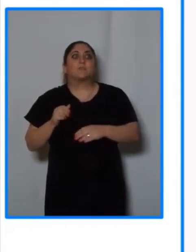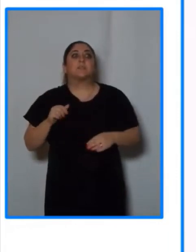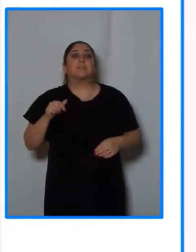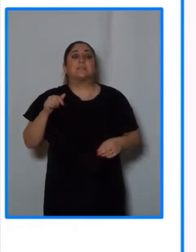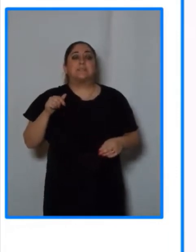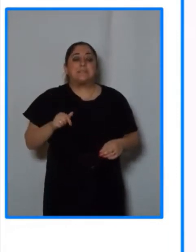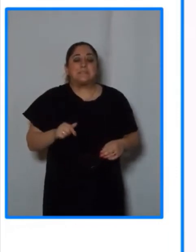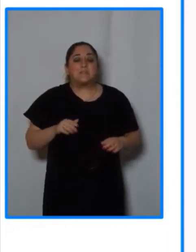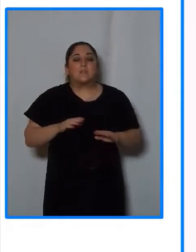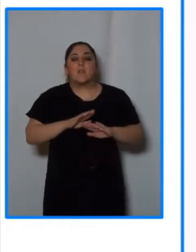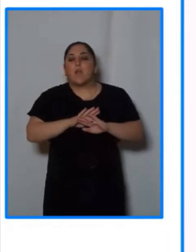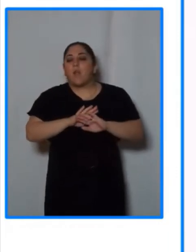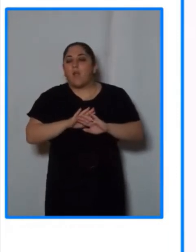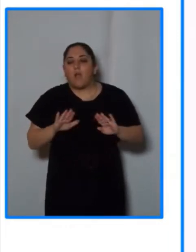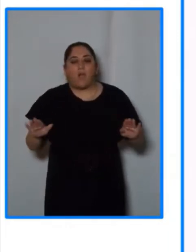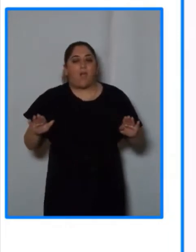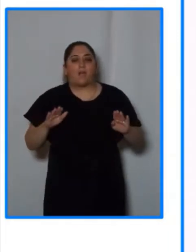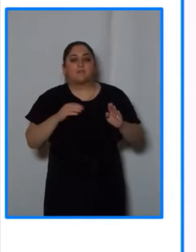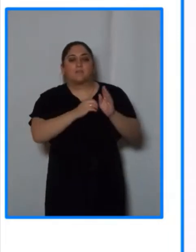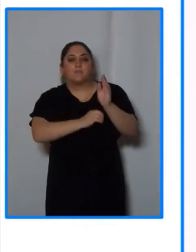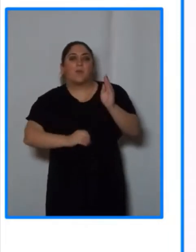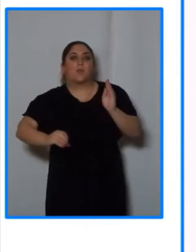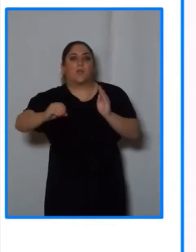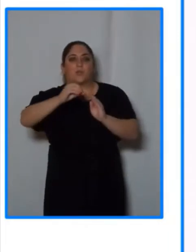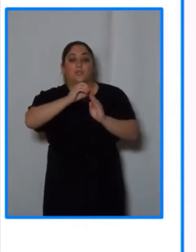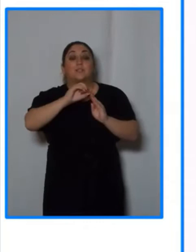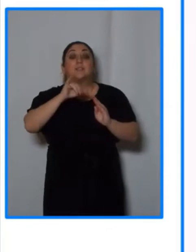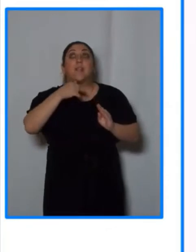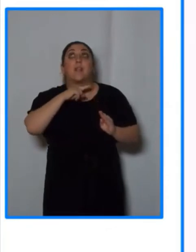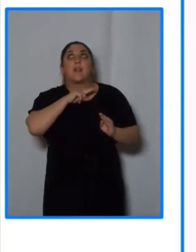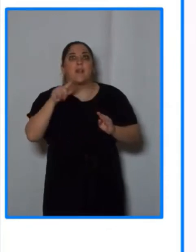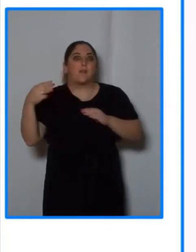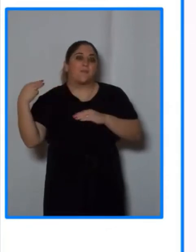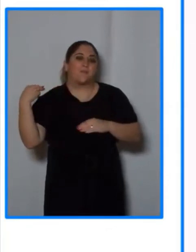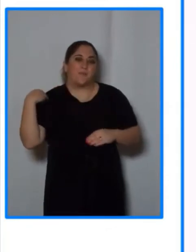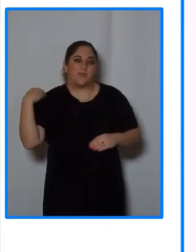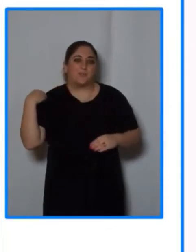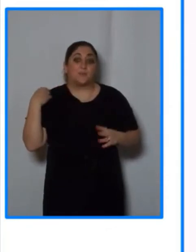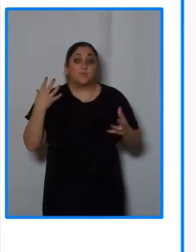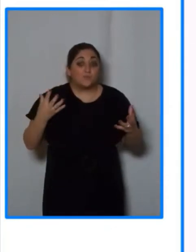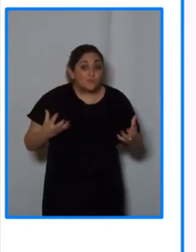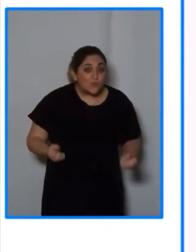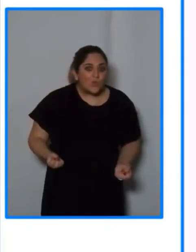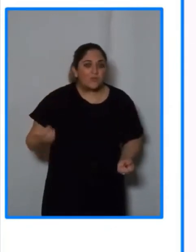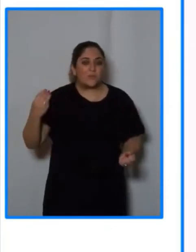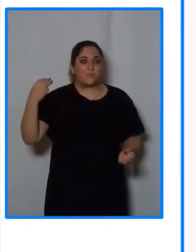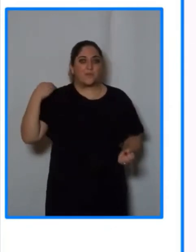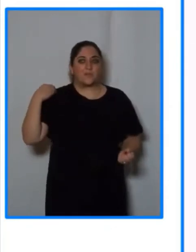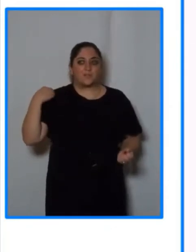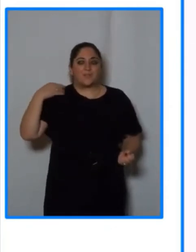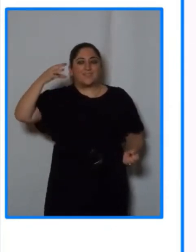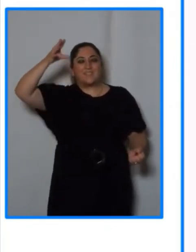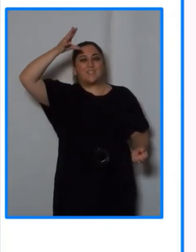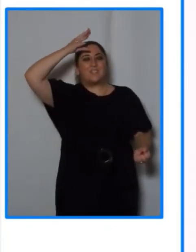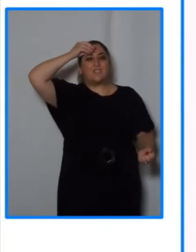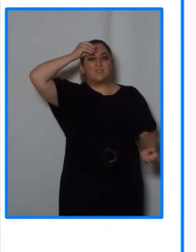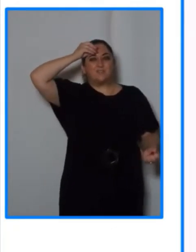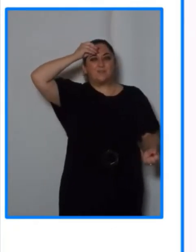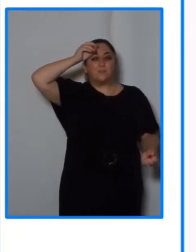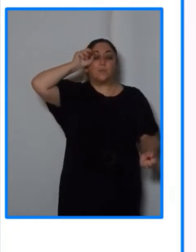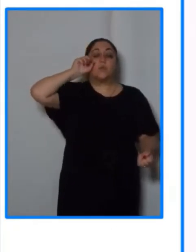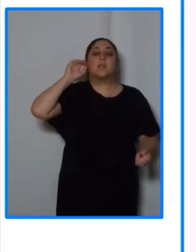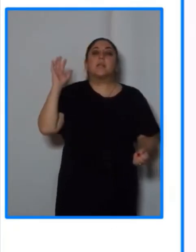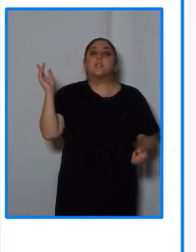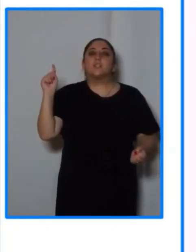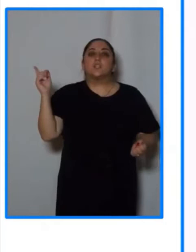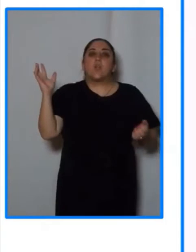be a priority without management buy-in. We need managers in different organizations to understand both the business impact as